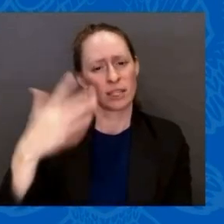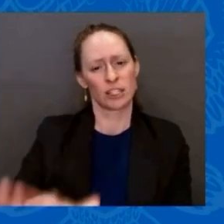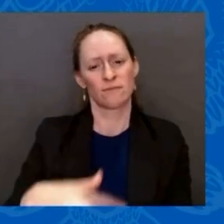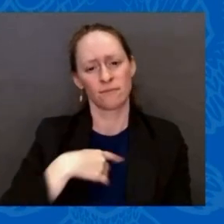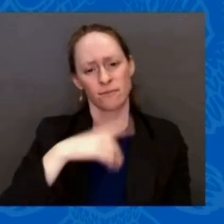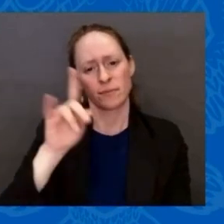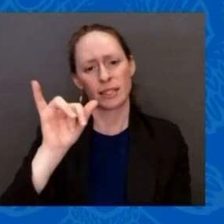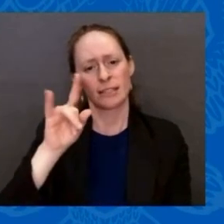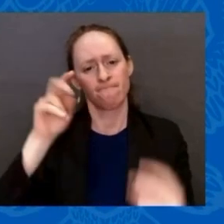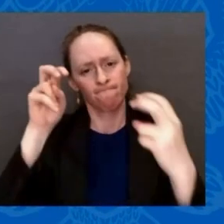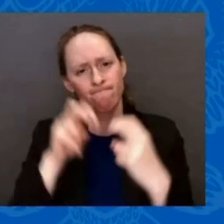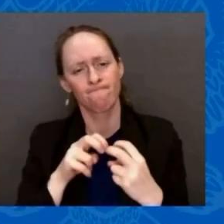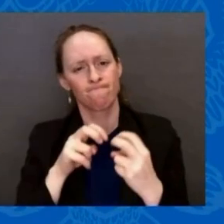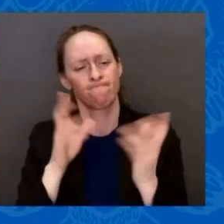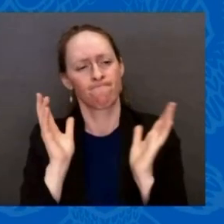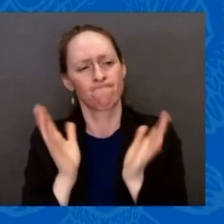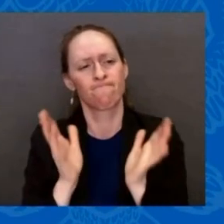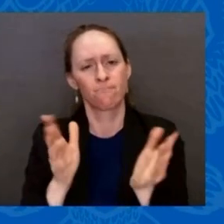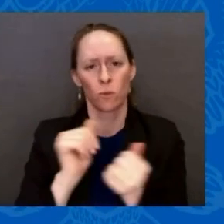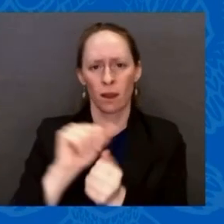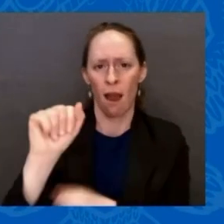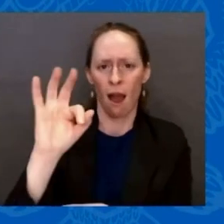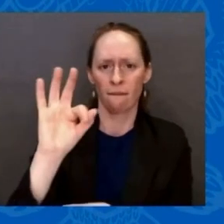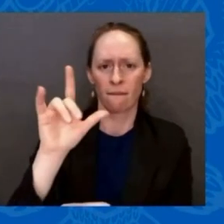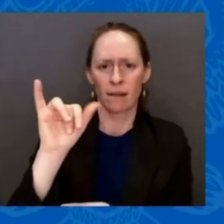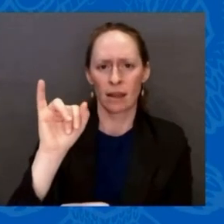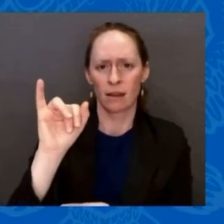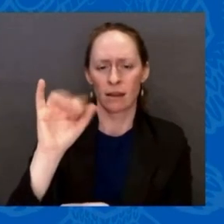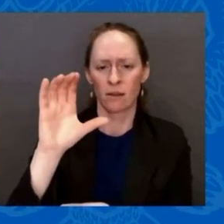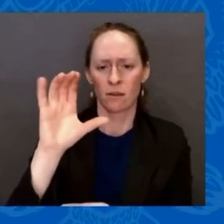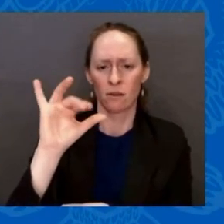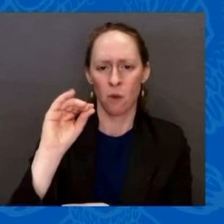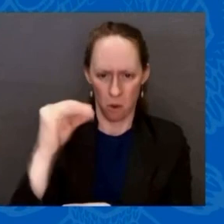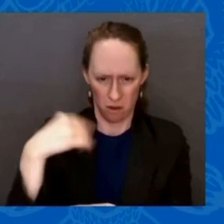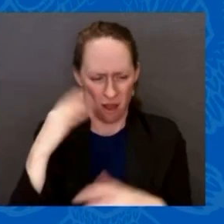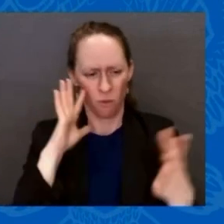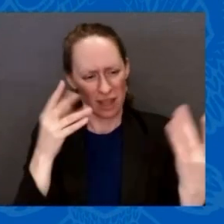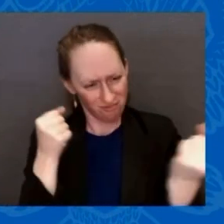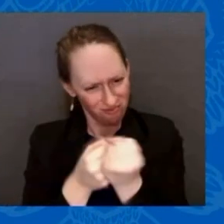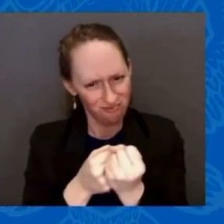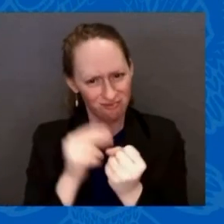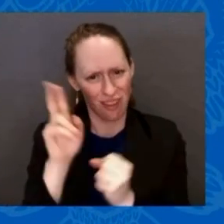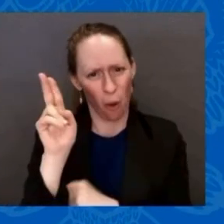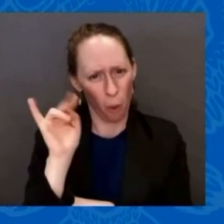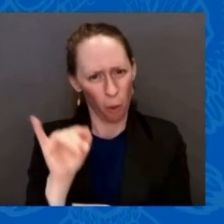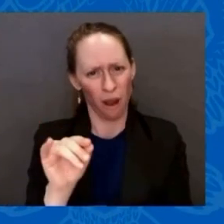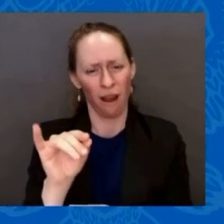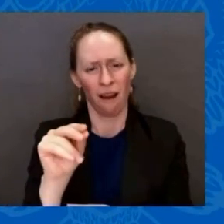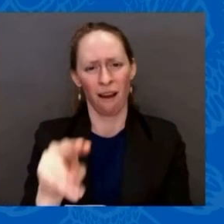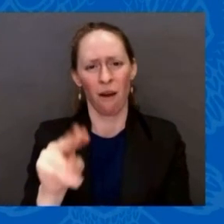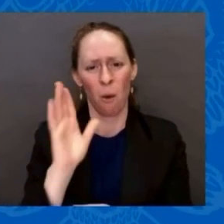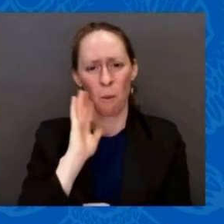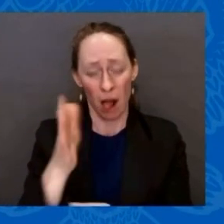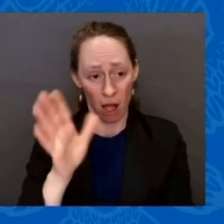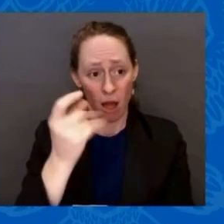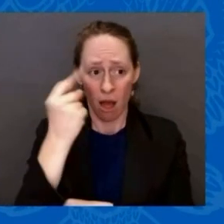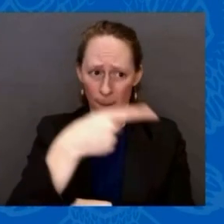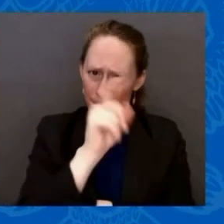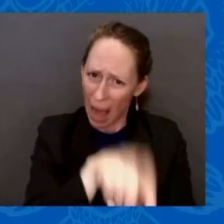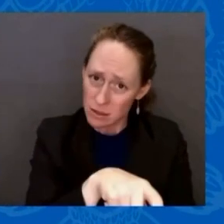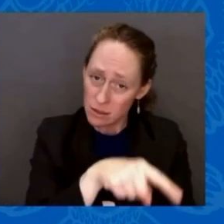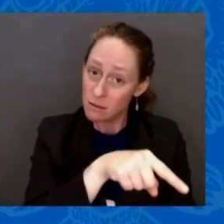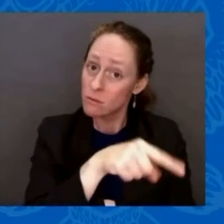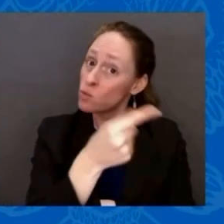pro-union president in history, but you've got to employ more women, you've got to attract more African-Americans, and you've got to attract more minorities.